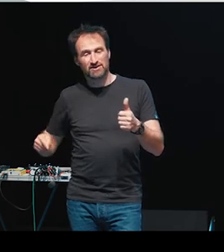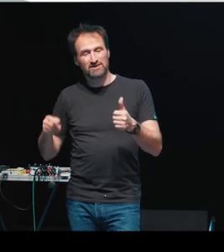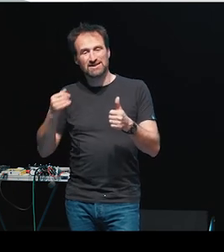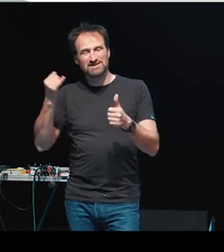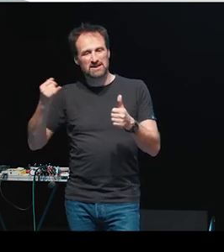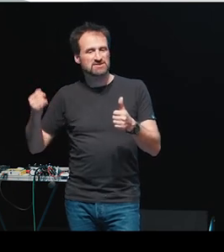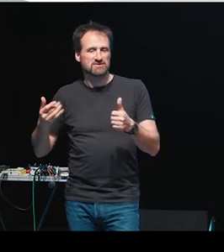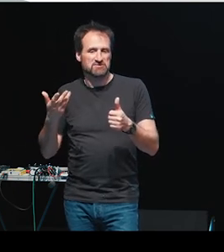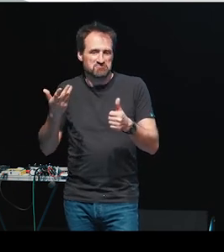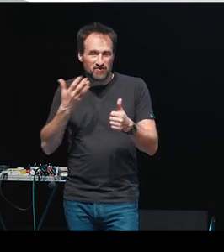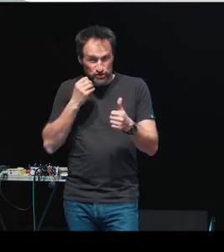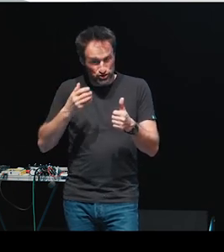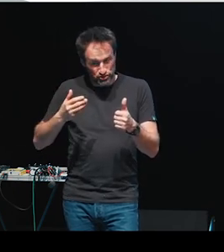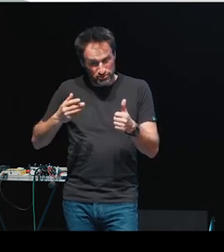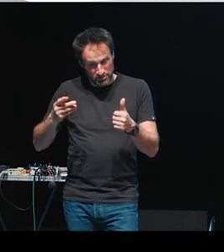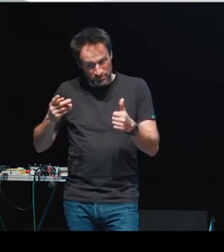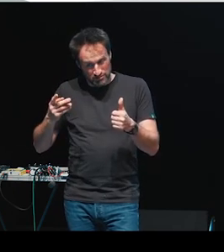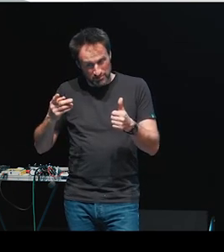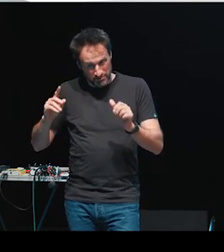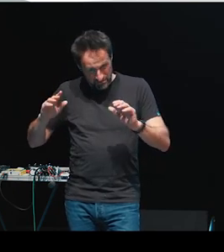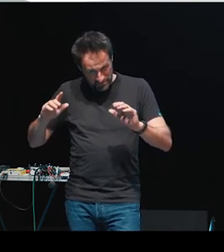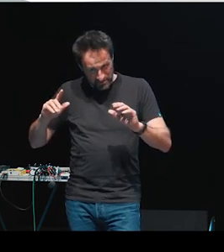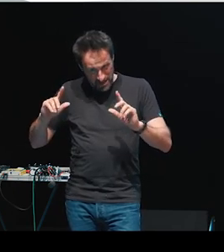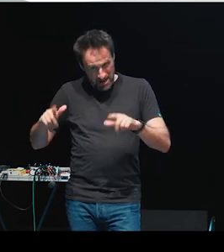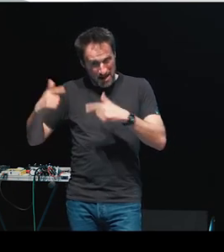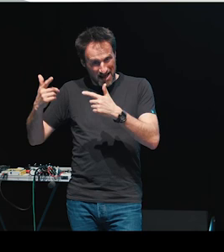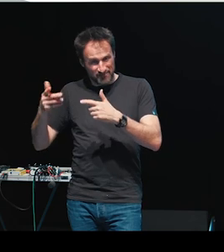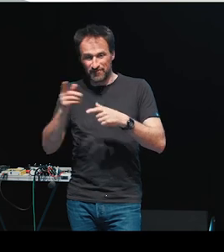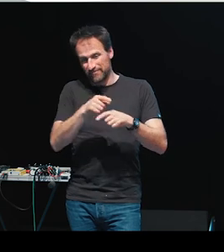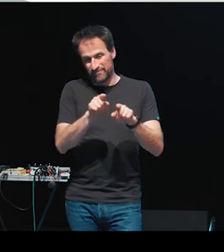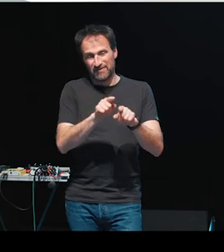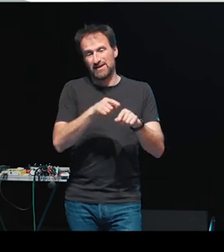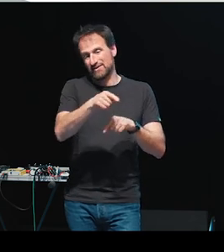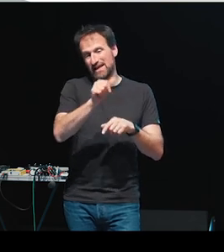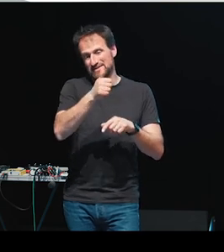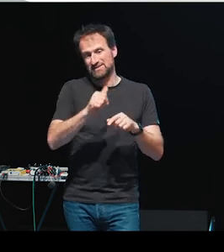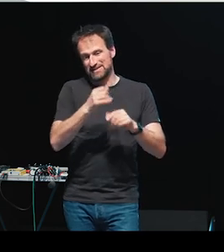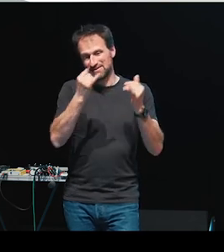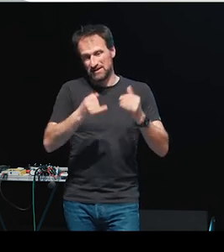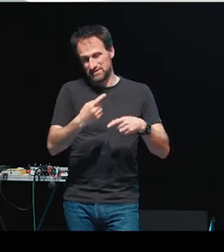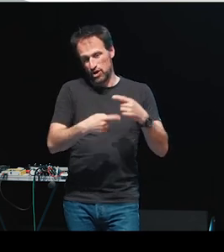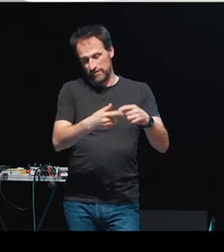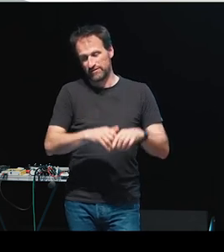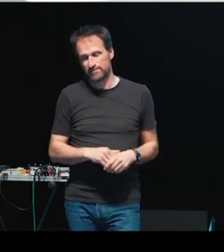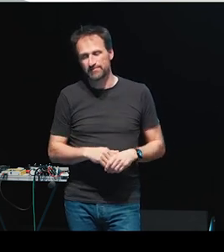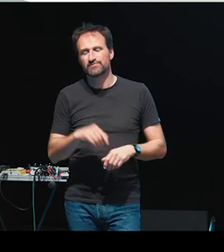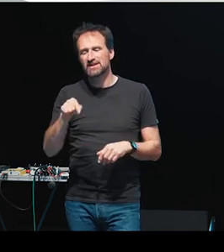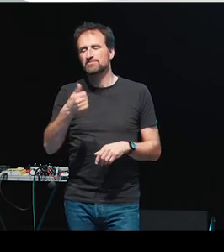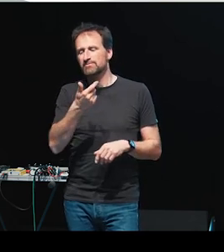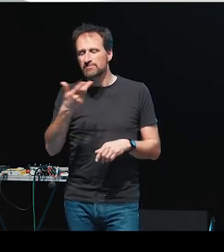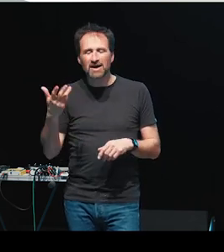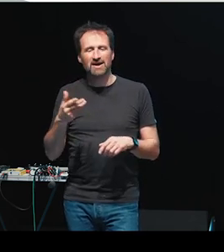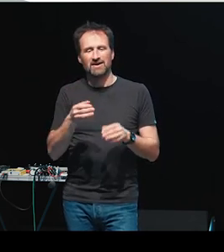So this is a good example of what defer would look like to an end user. So there's multiple levels of defer here, and data